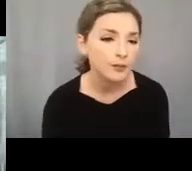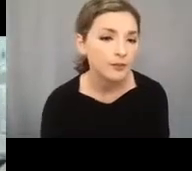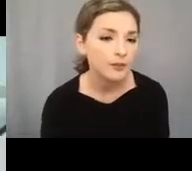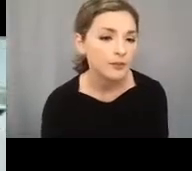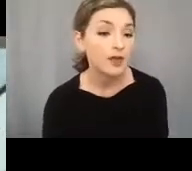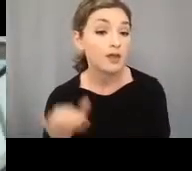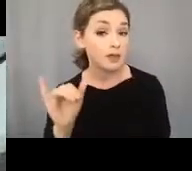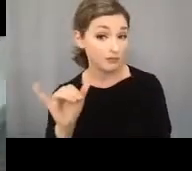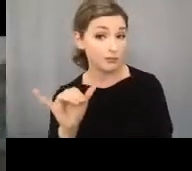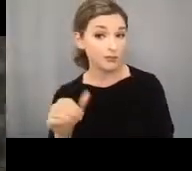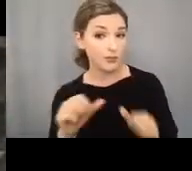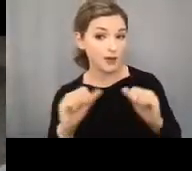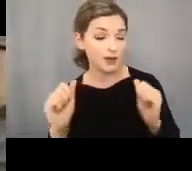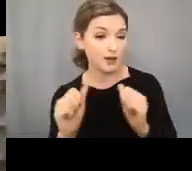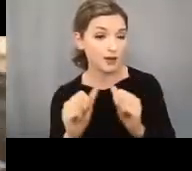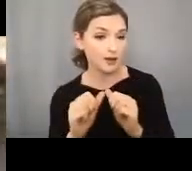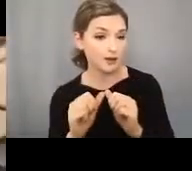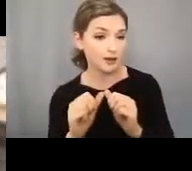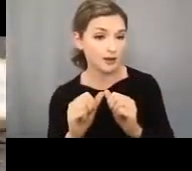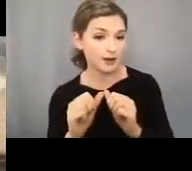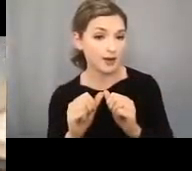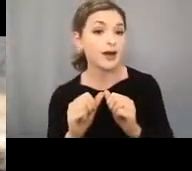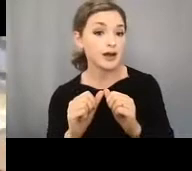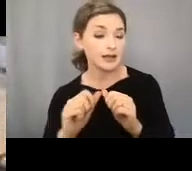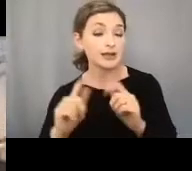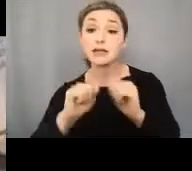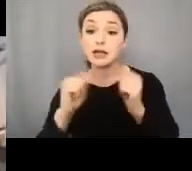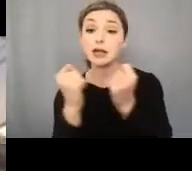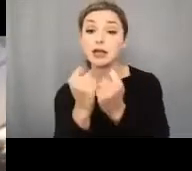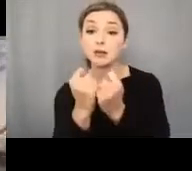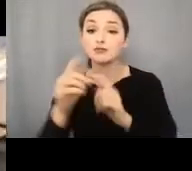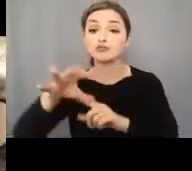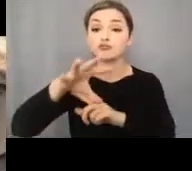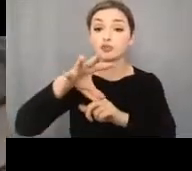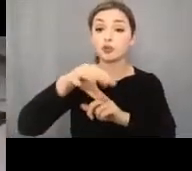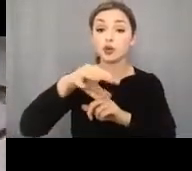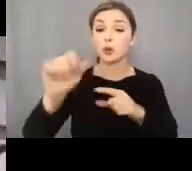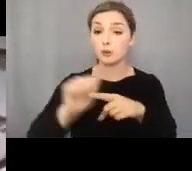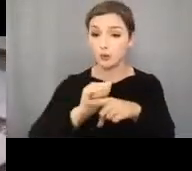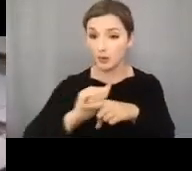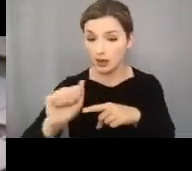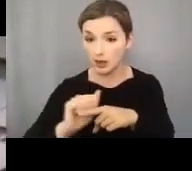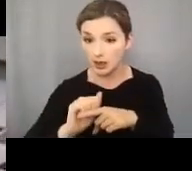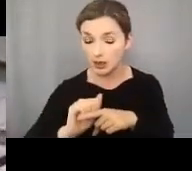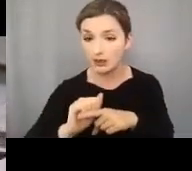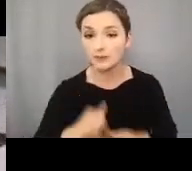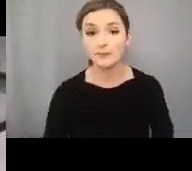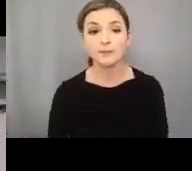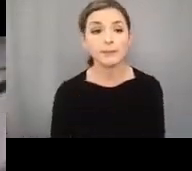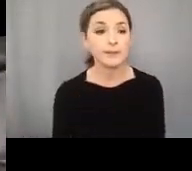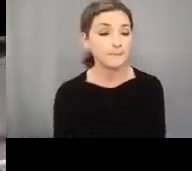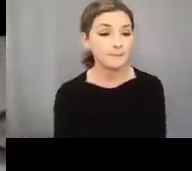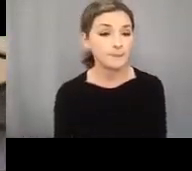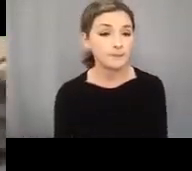teams can film their practice from. And we'll have not just football, but we'll have other